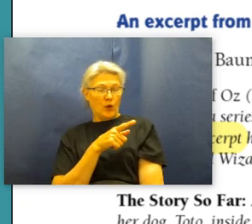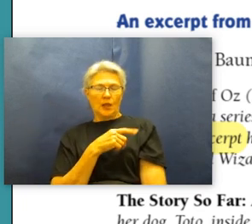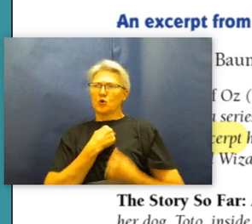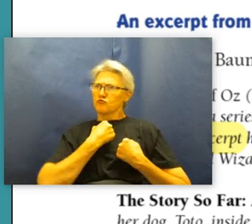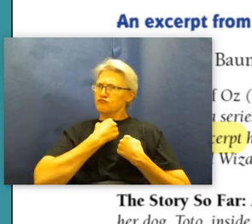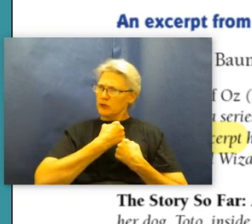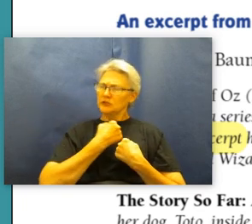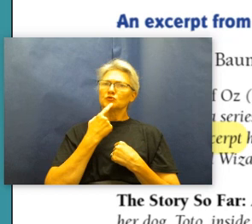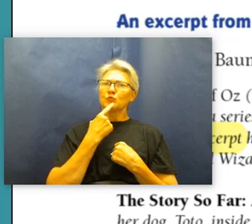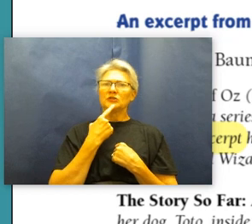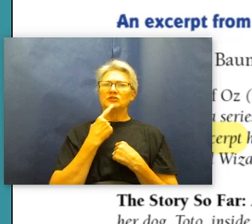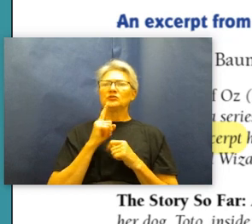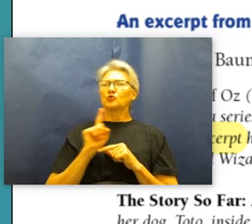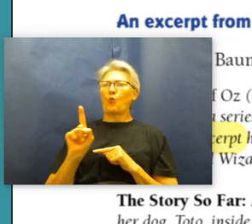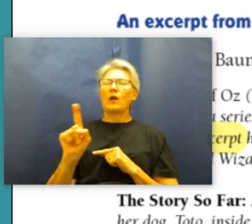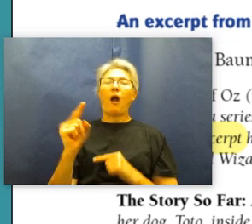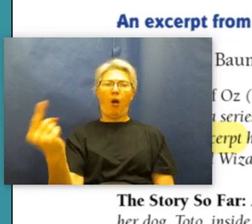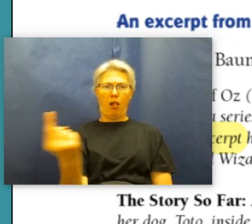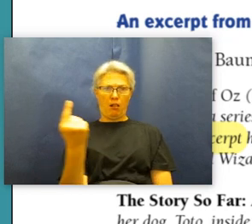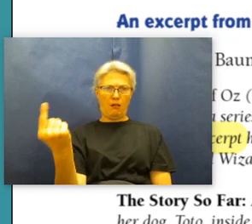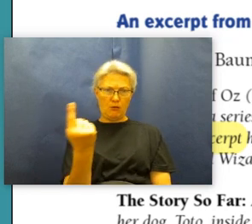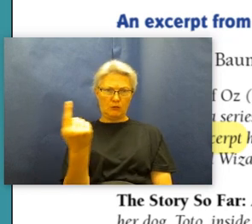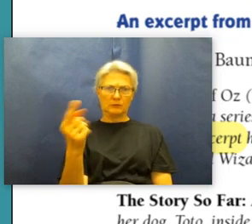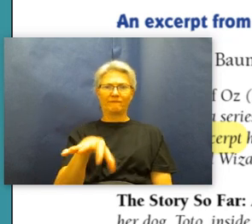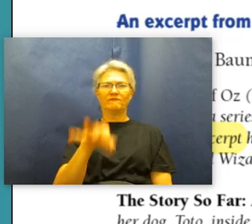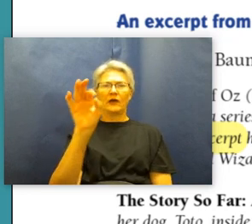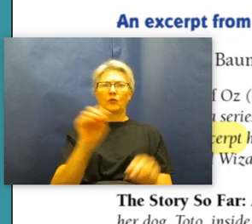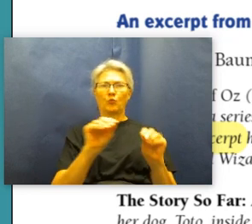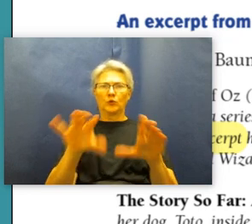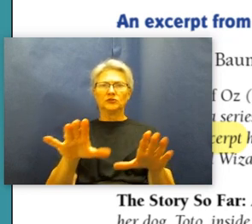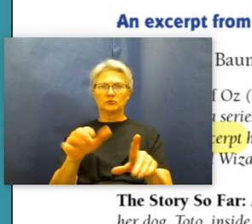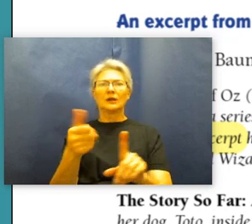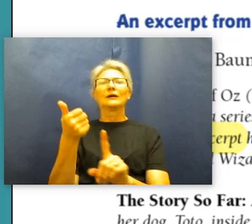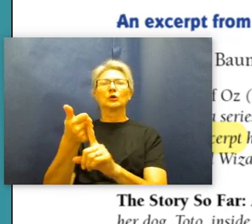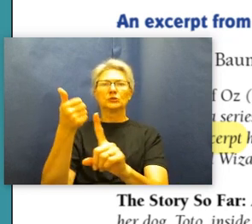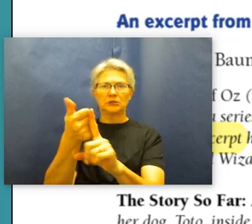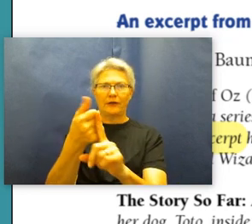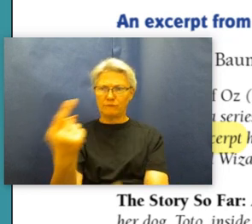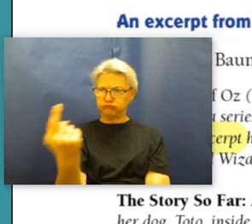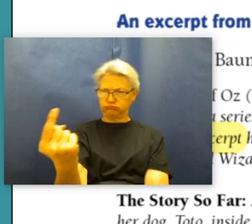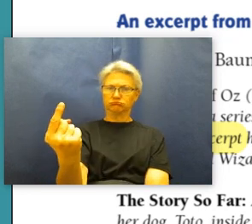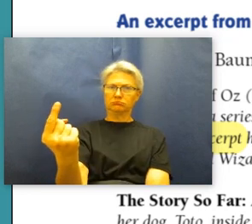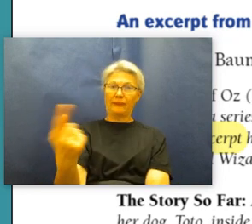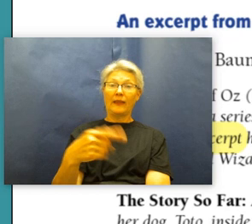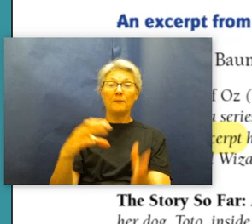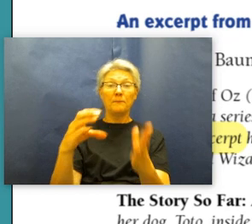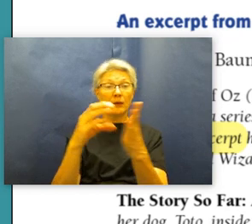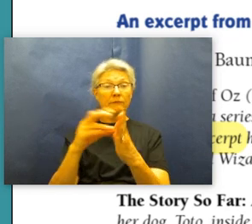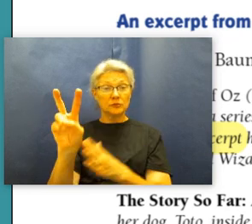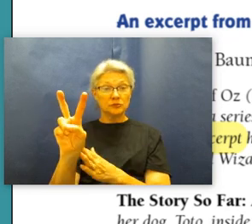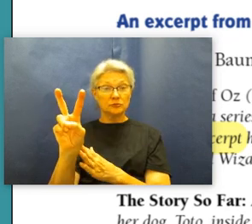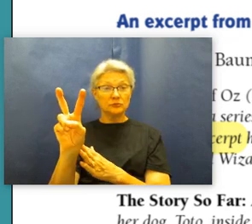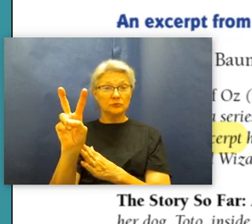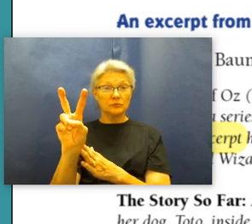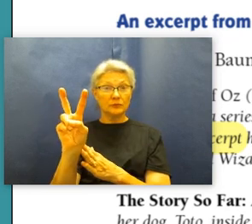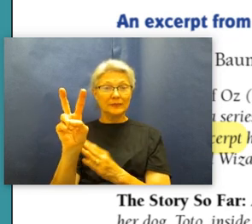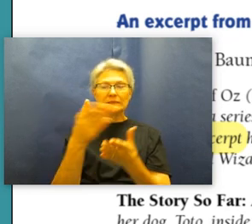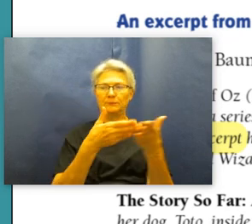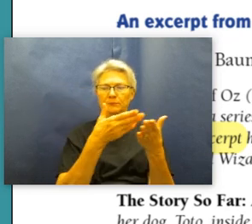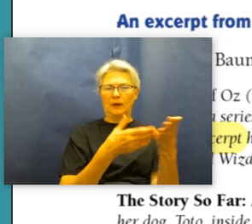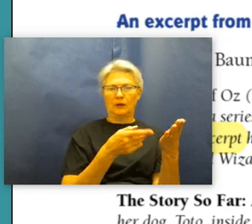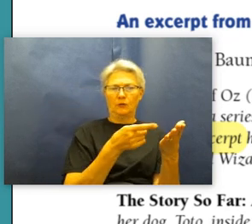courageous because she was taking this journey to find the wizard all on her own. Then in paragraph 2, this is the